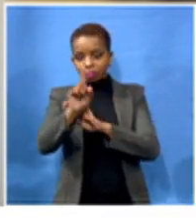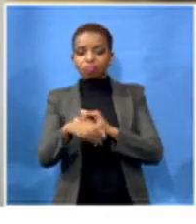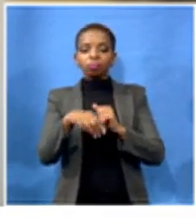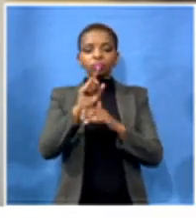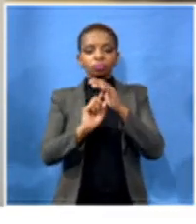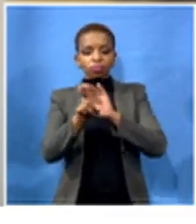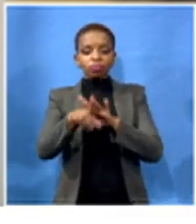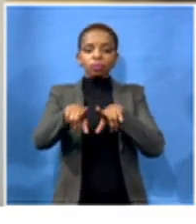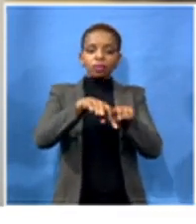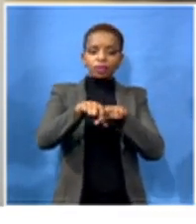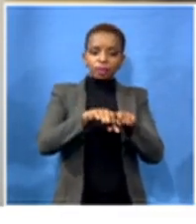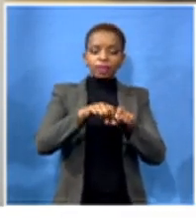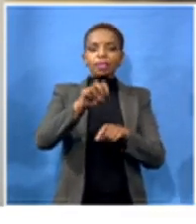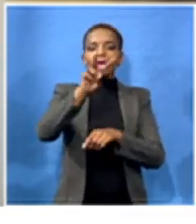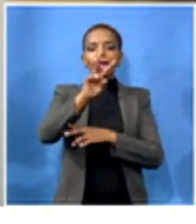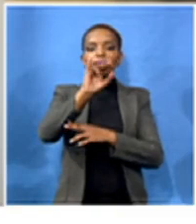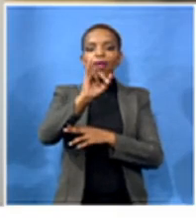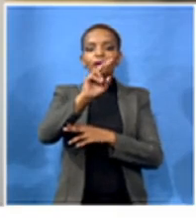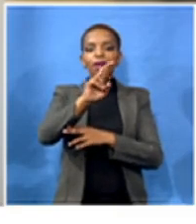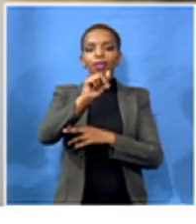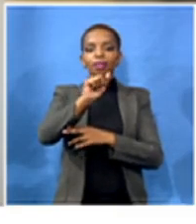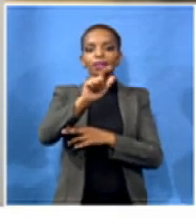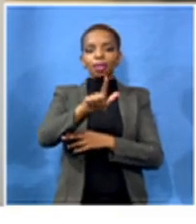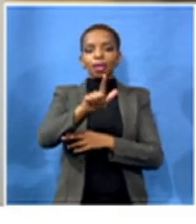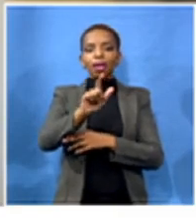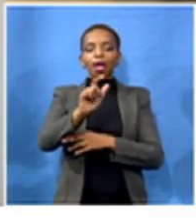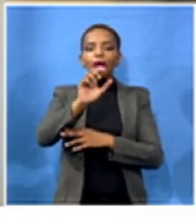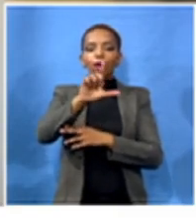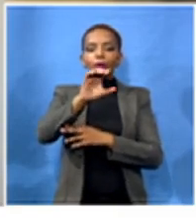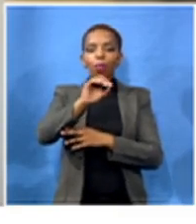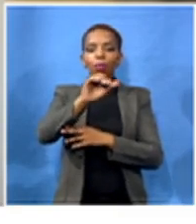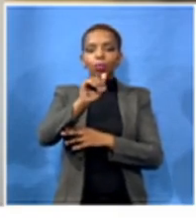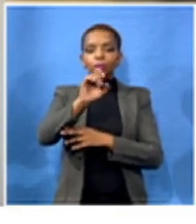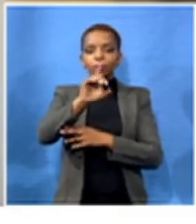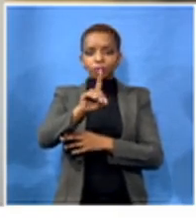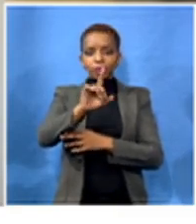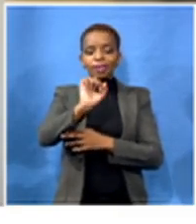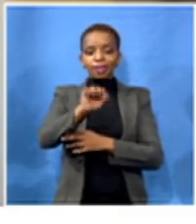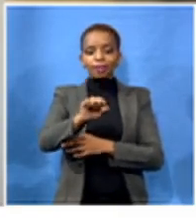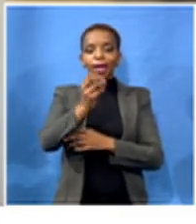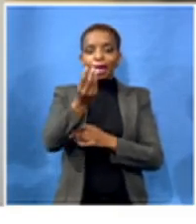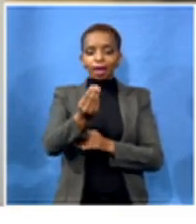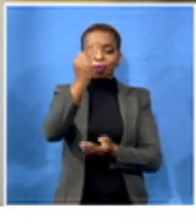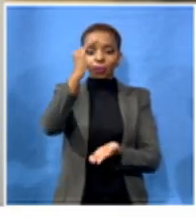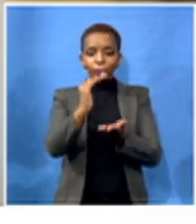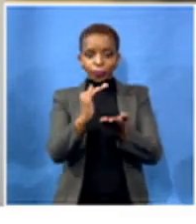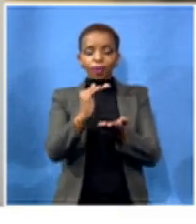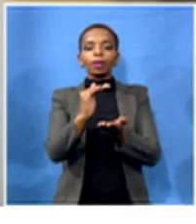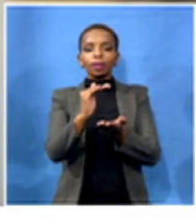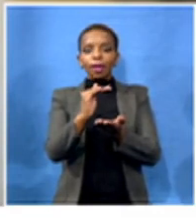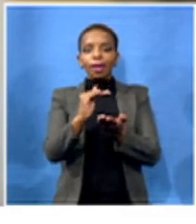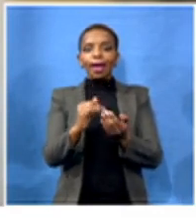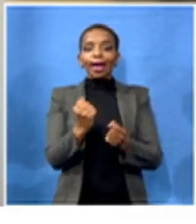testing. There has been a reduction in that. So in as much as there has been a reduction in the